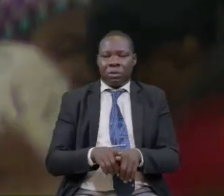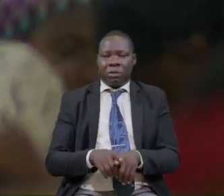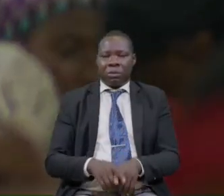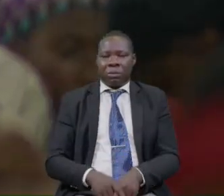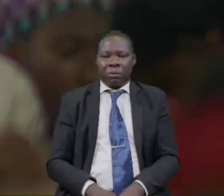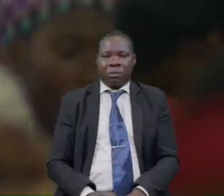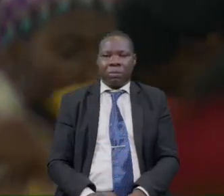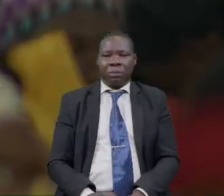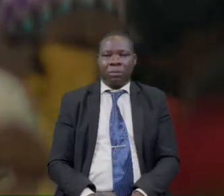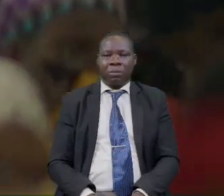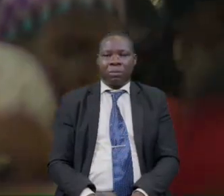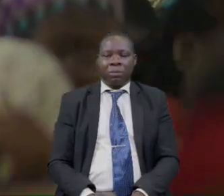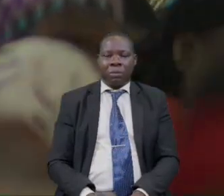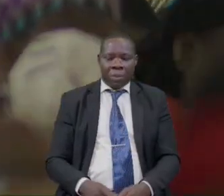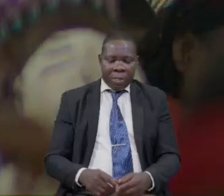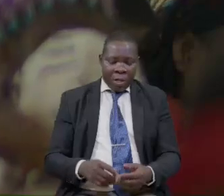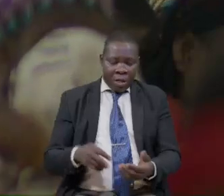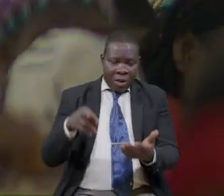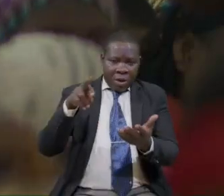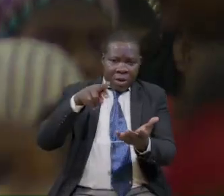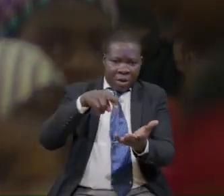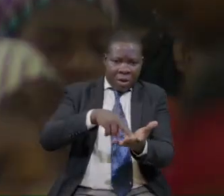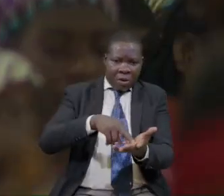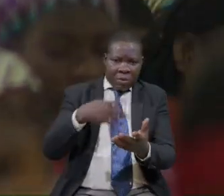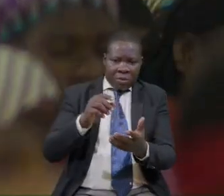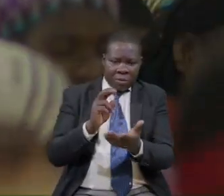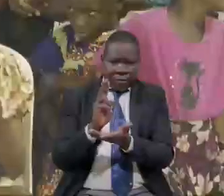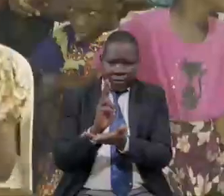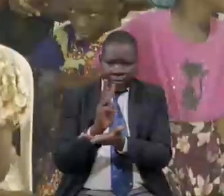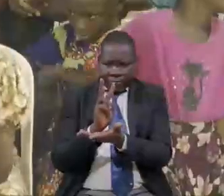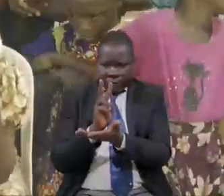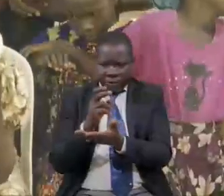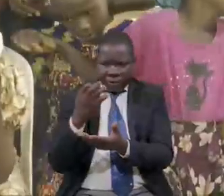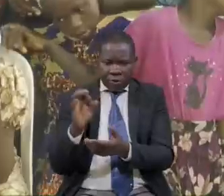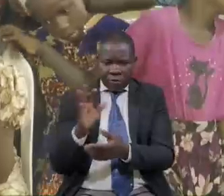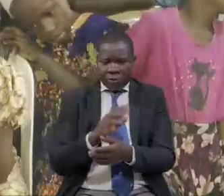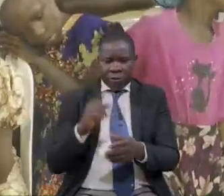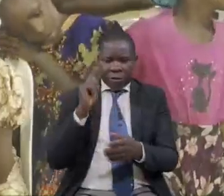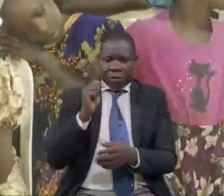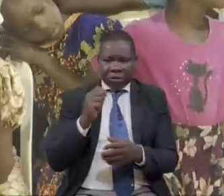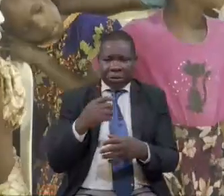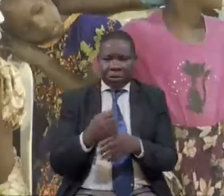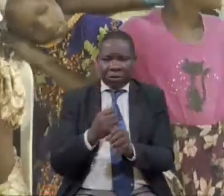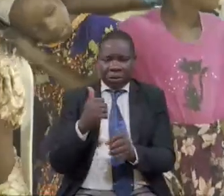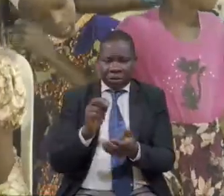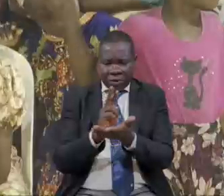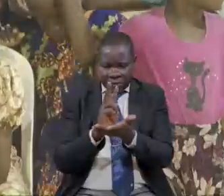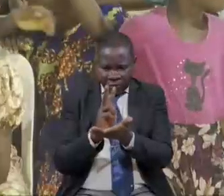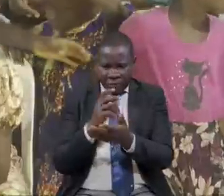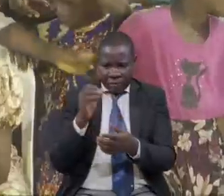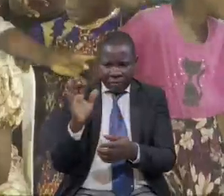record a video of your testimony, make a video clip of your testimony, and share